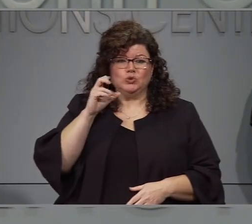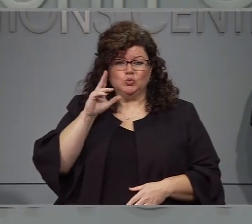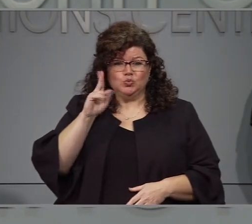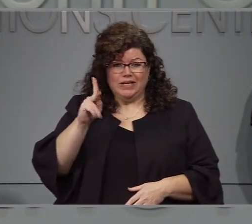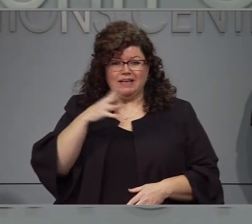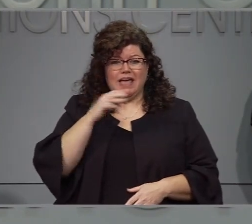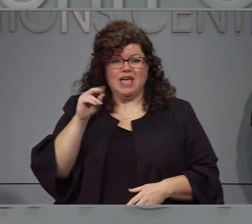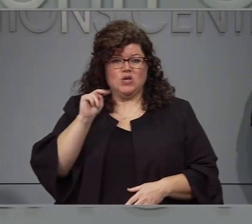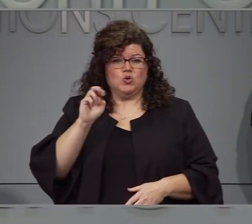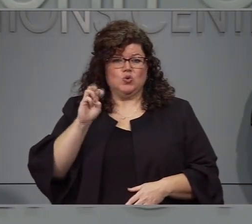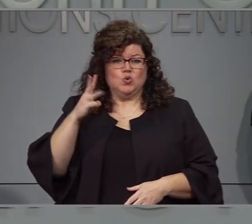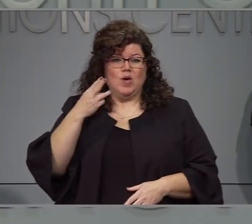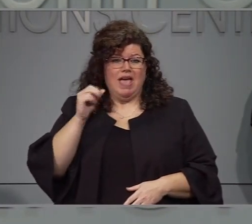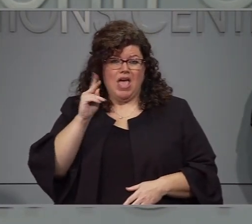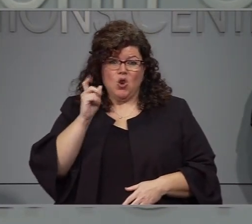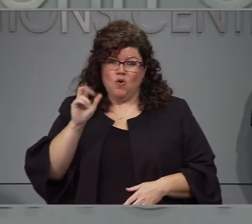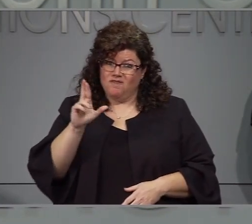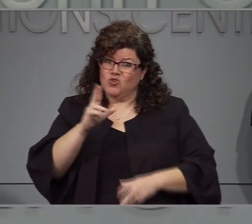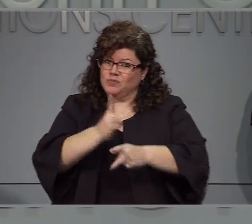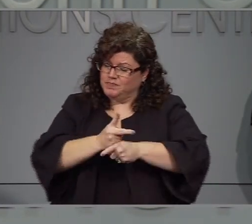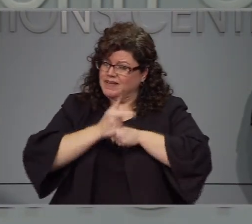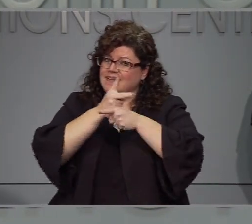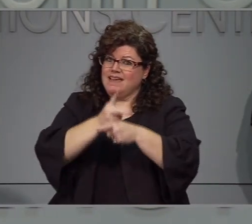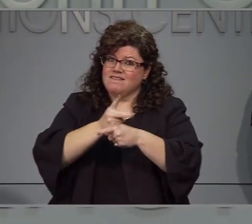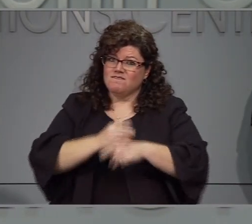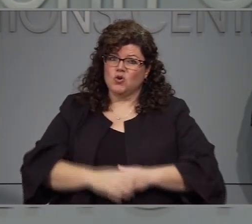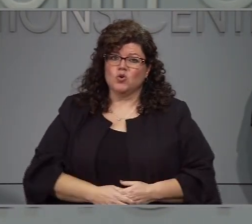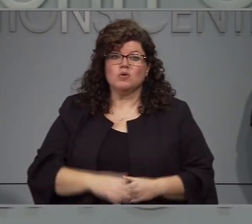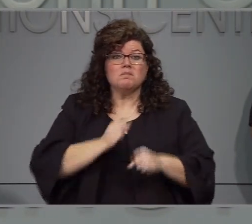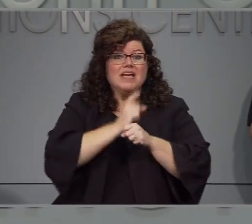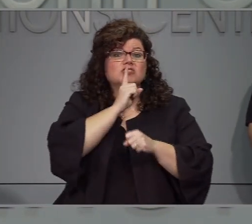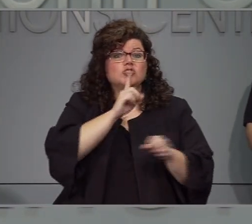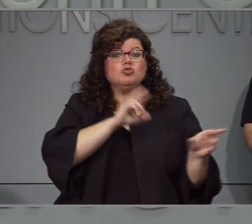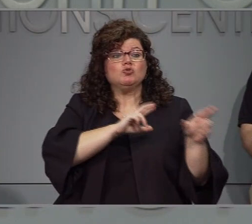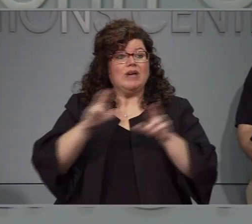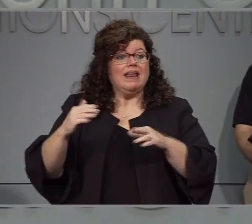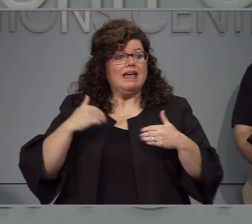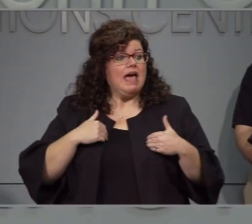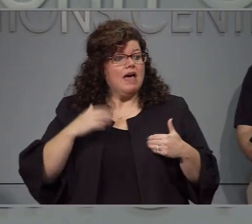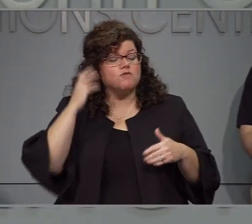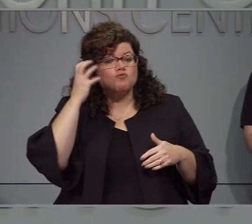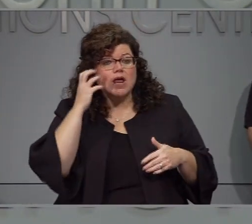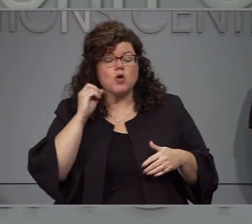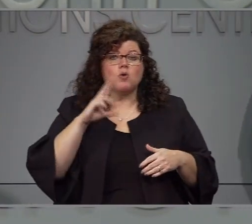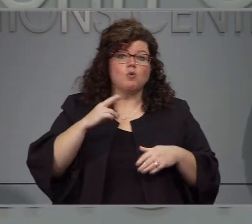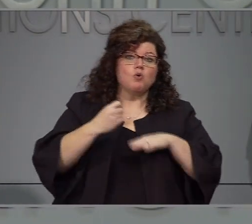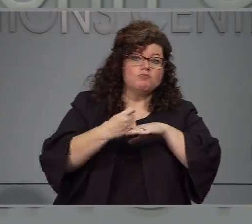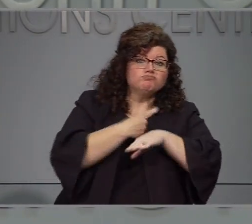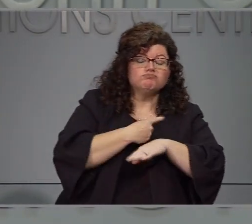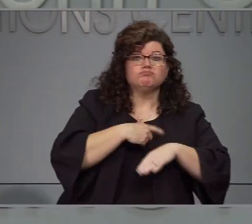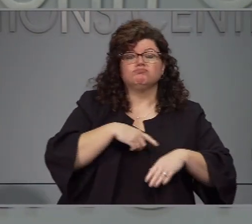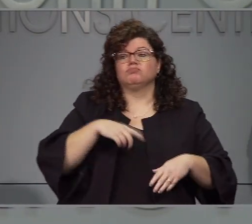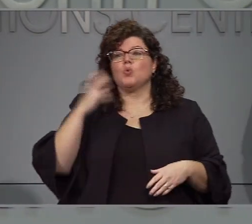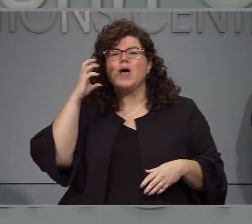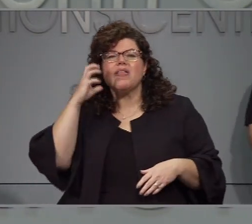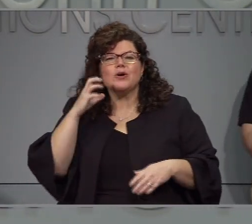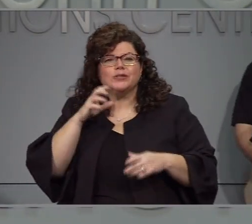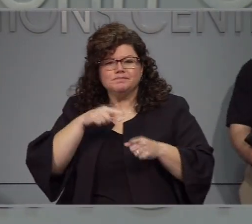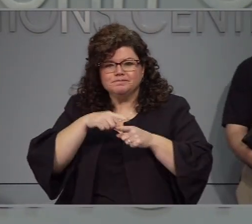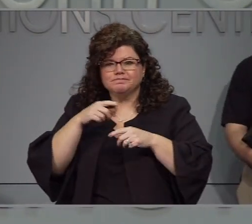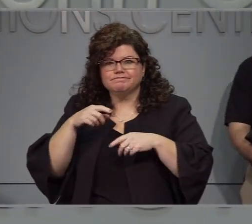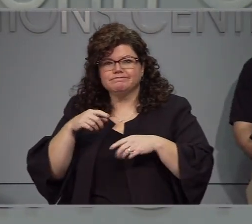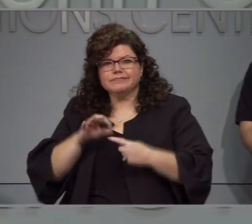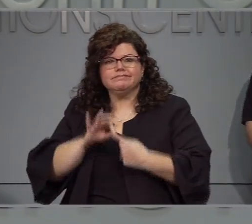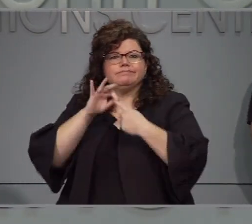counties. Make sure you have a way to receive weather alerts that will alert you overnight, like a weather radio or a